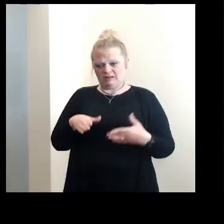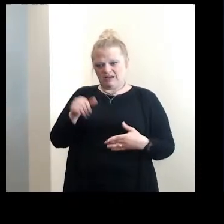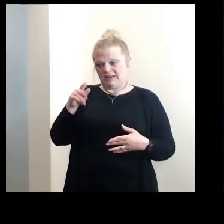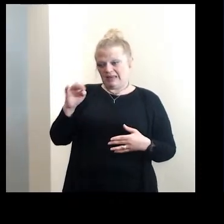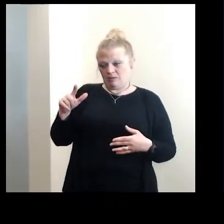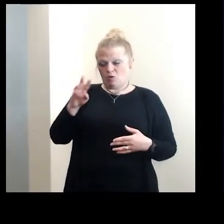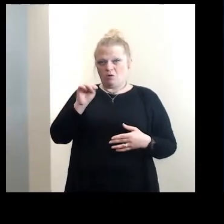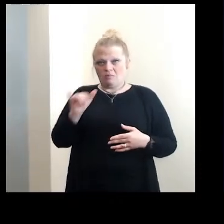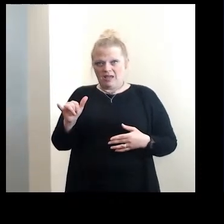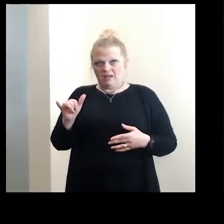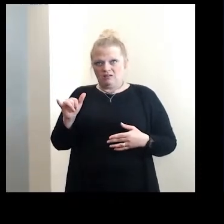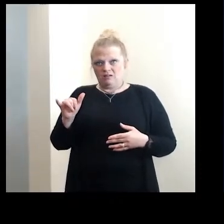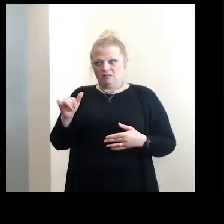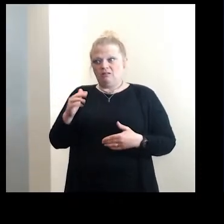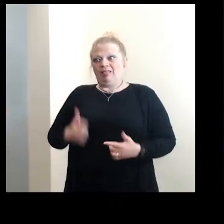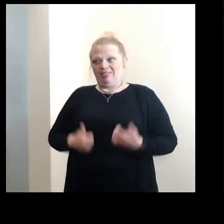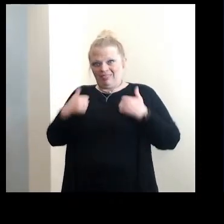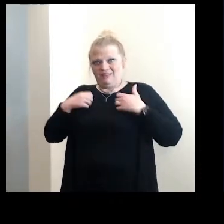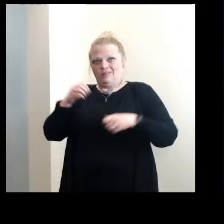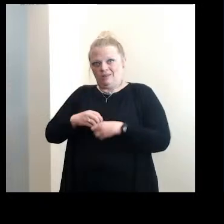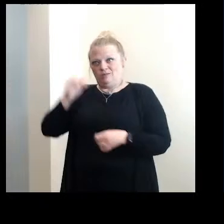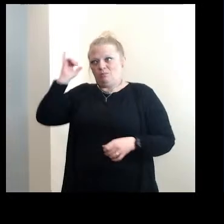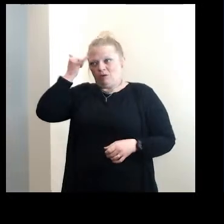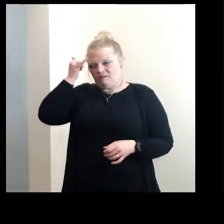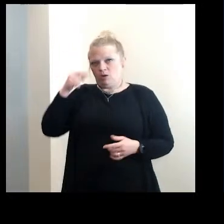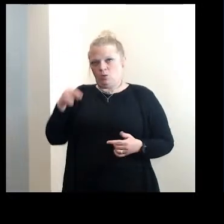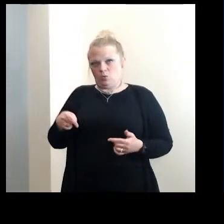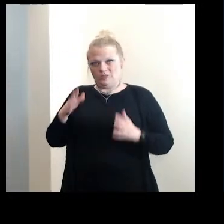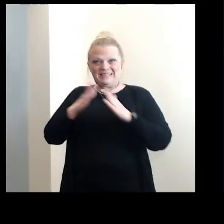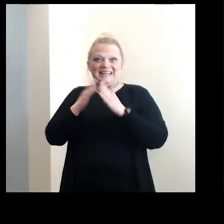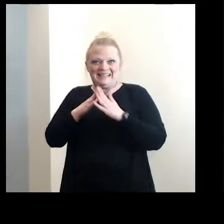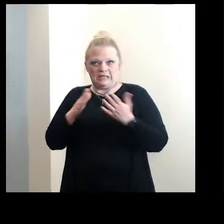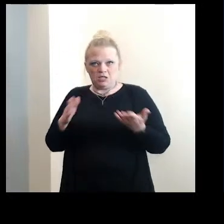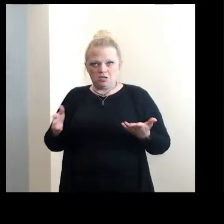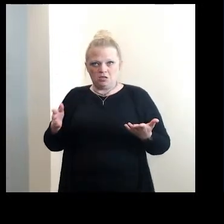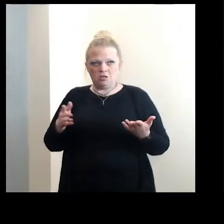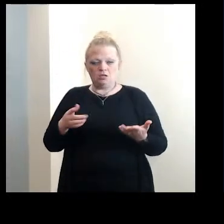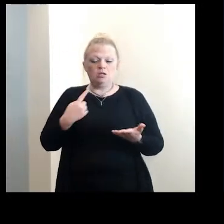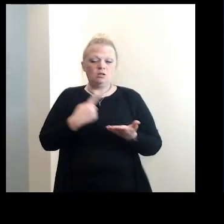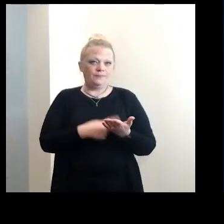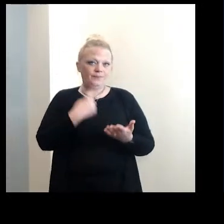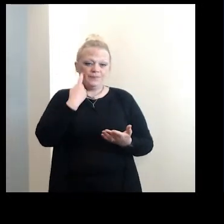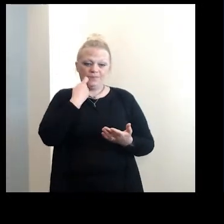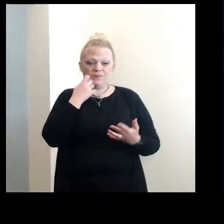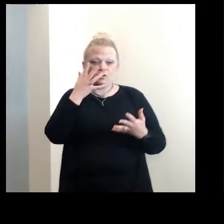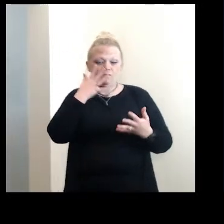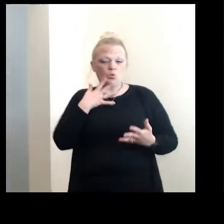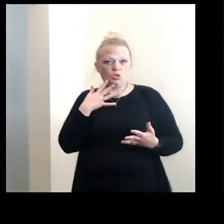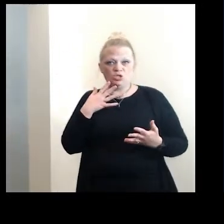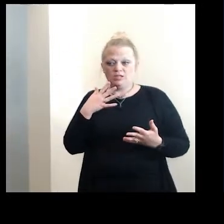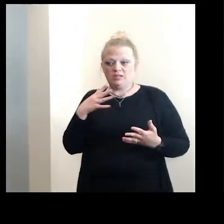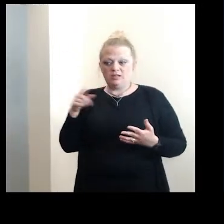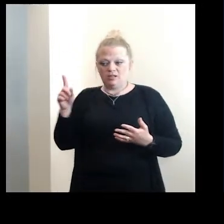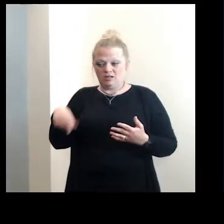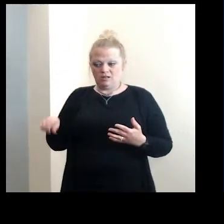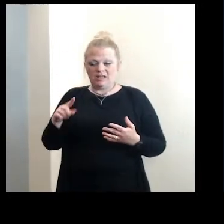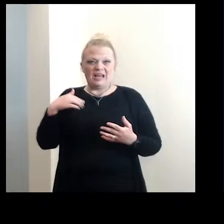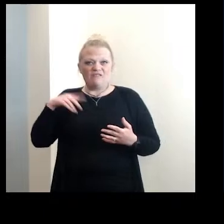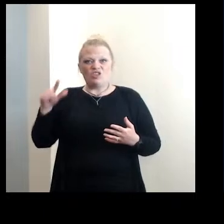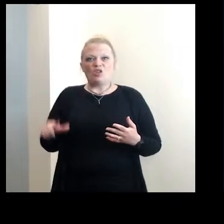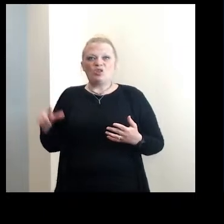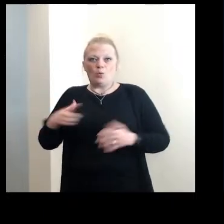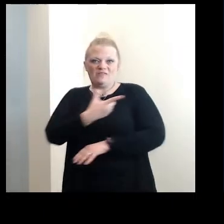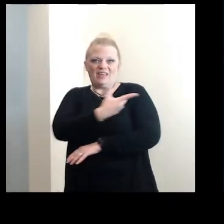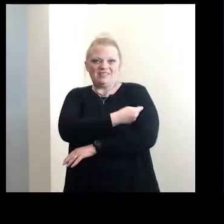May resided in a city of Buffalo zip code. And as we've talked about recently, unfortunately, the city of Buffalo zip codes have some of the lowest